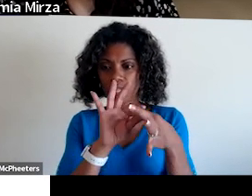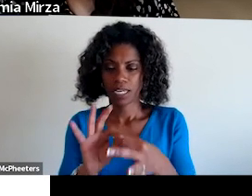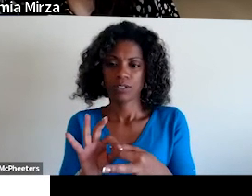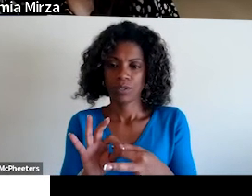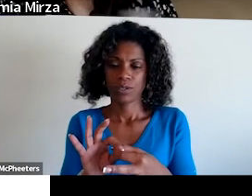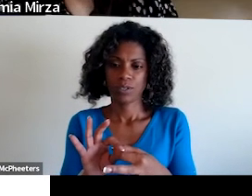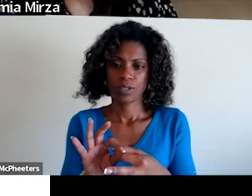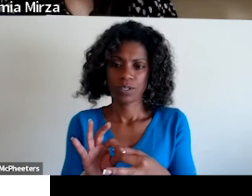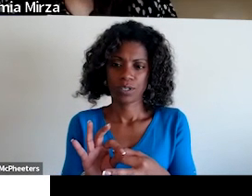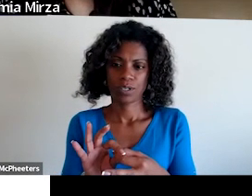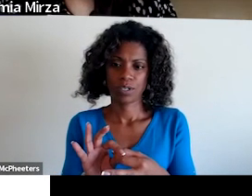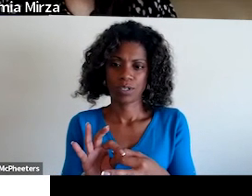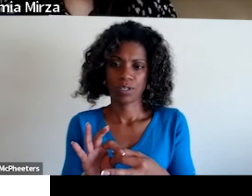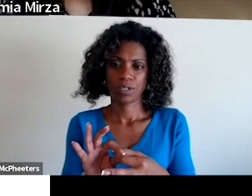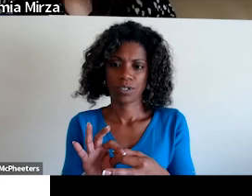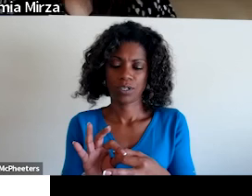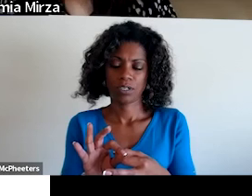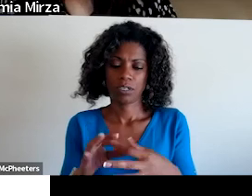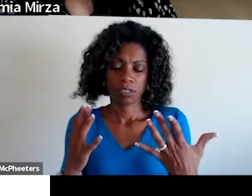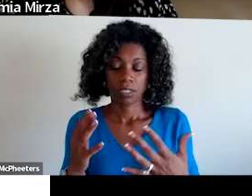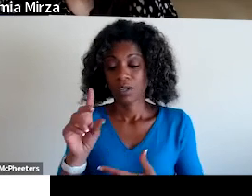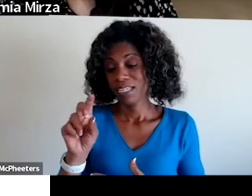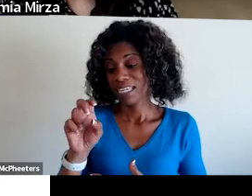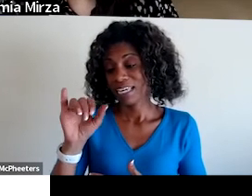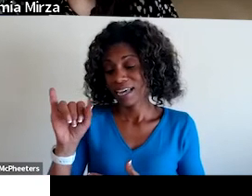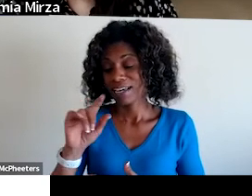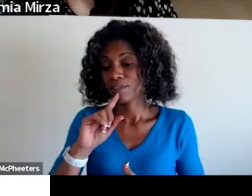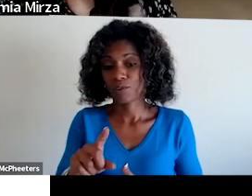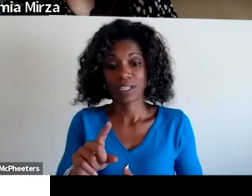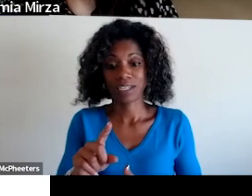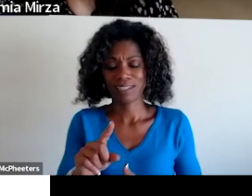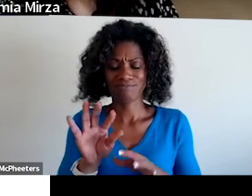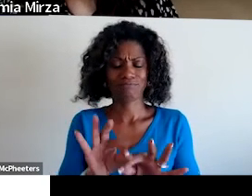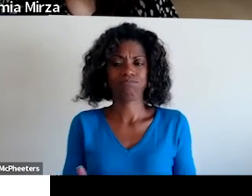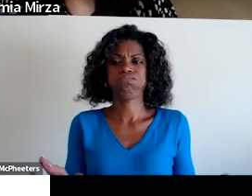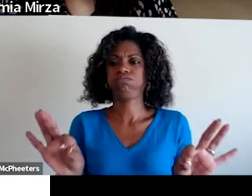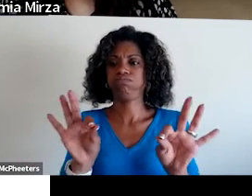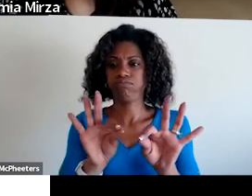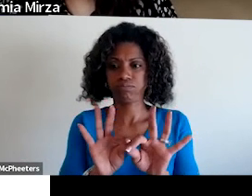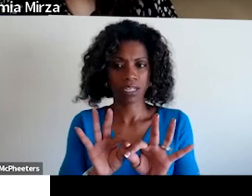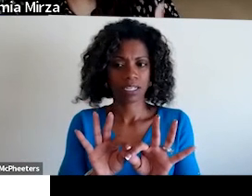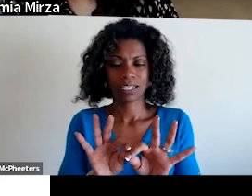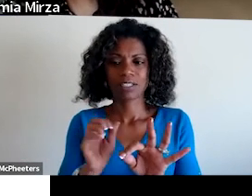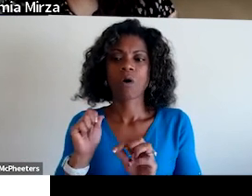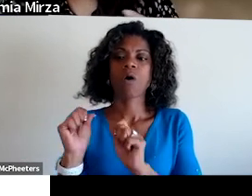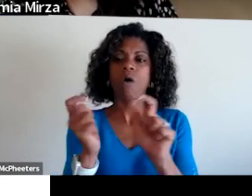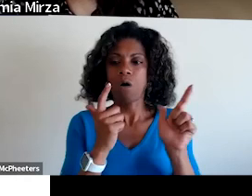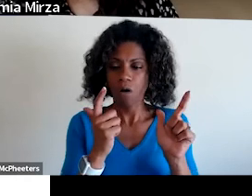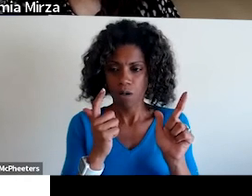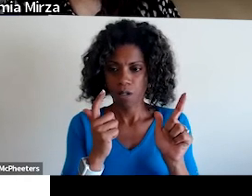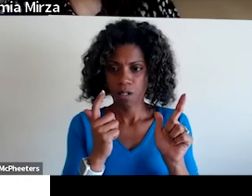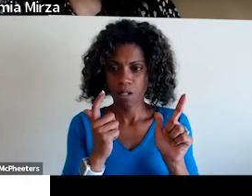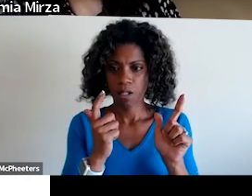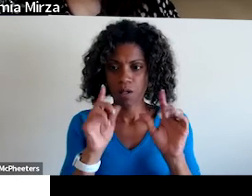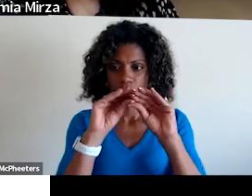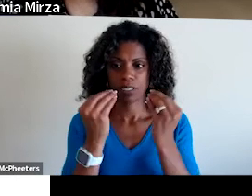is DEI is mission critical to every organization. And if that's the case, then these statements should